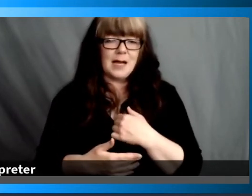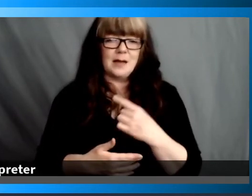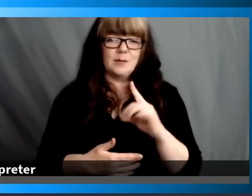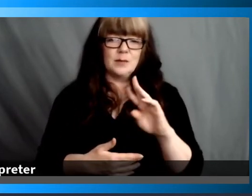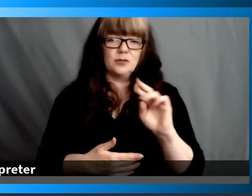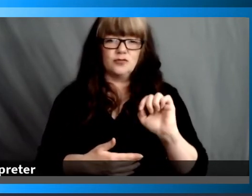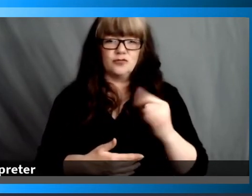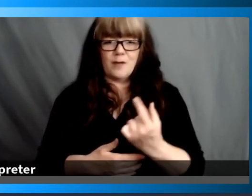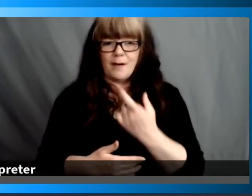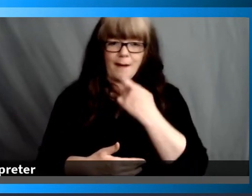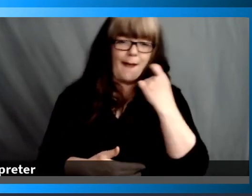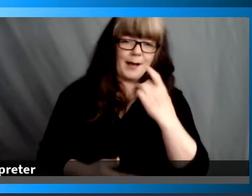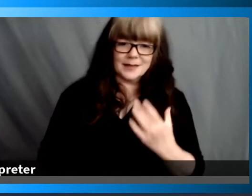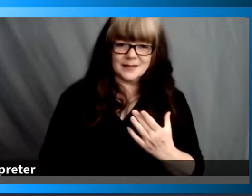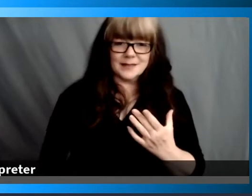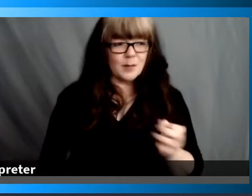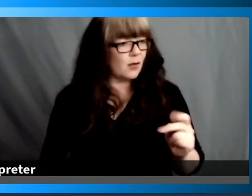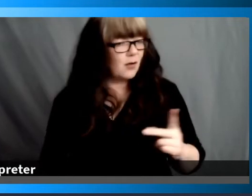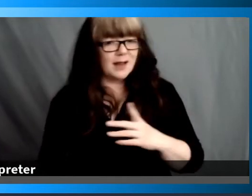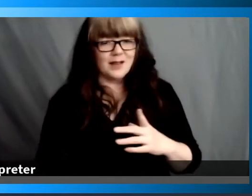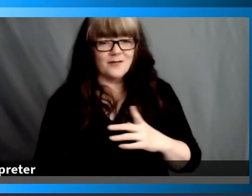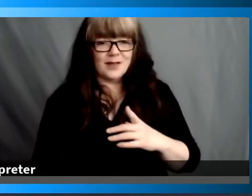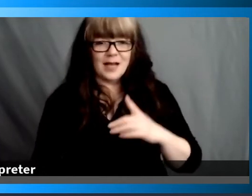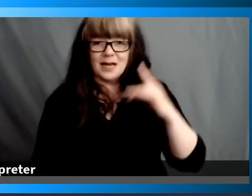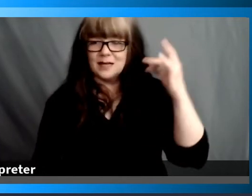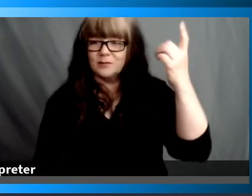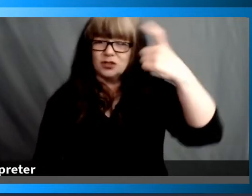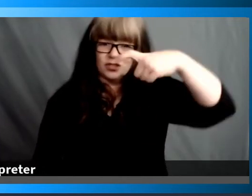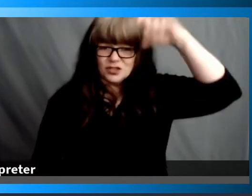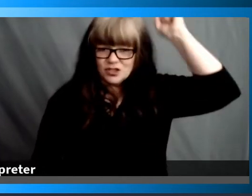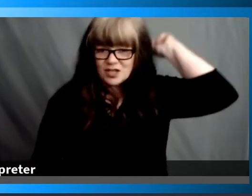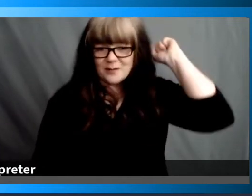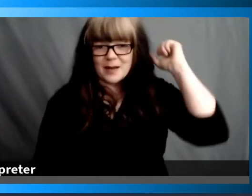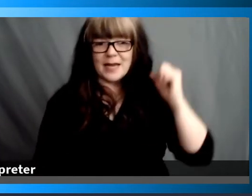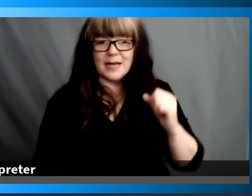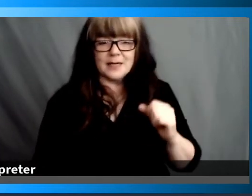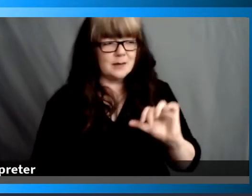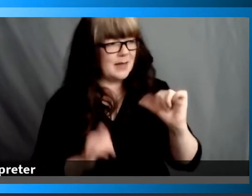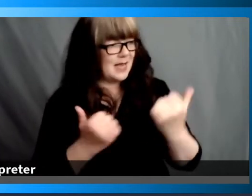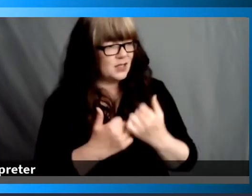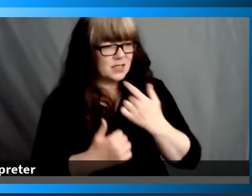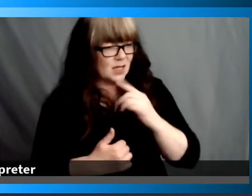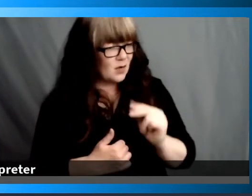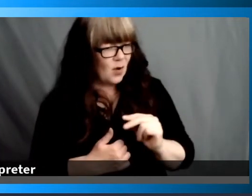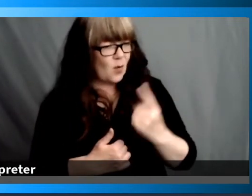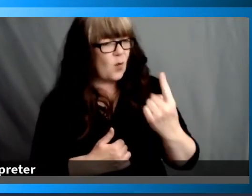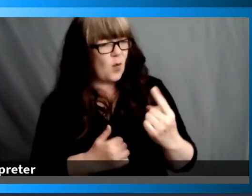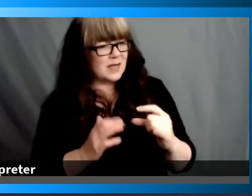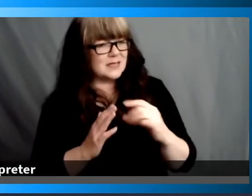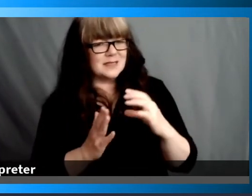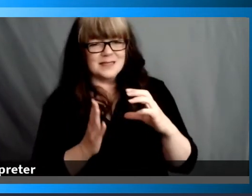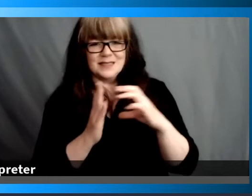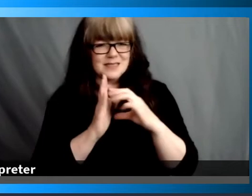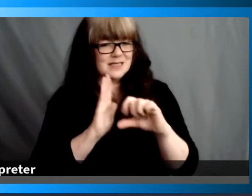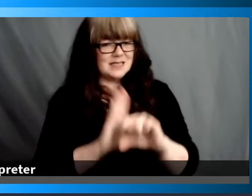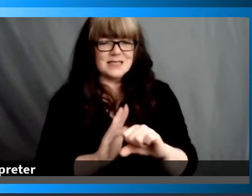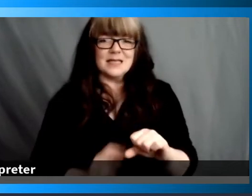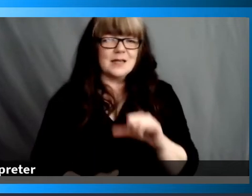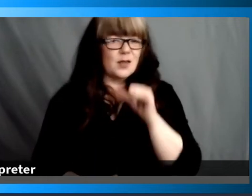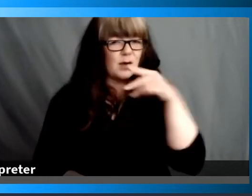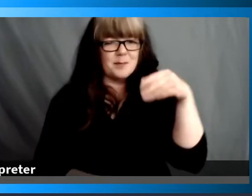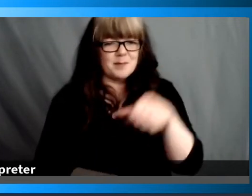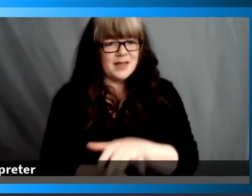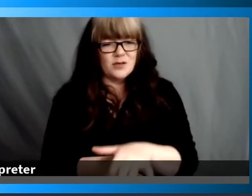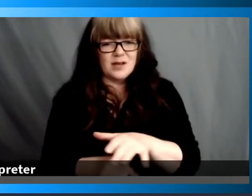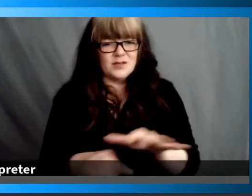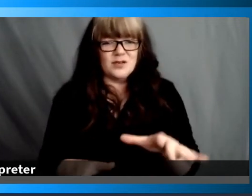like, okay, I'm going to go shave my head. And my agent is like, what are you doing? This is one scene. They're not paying you enough to do that. And I'm